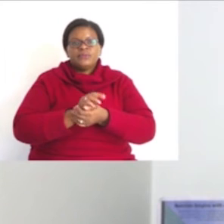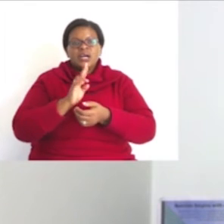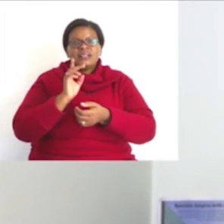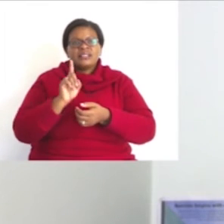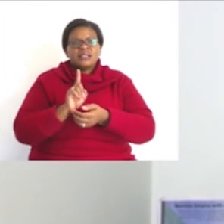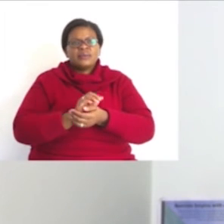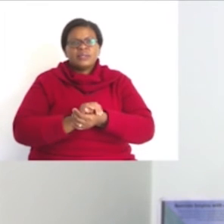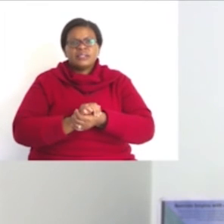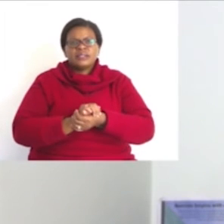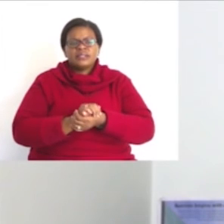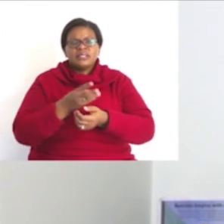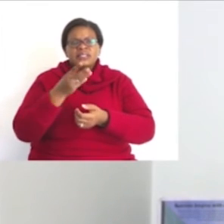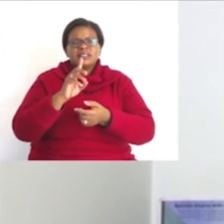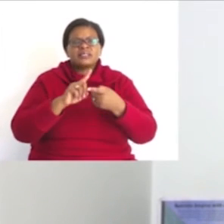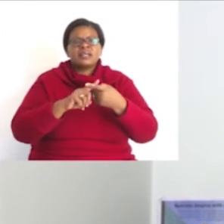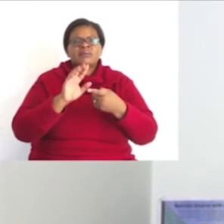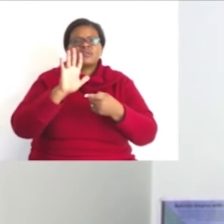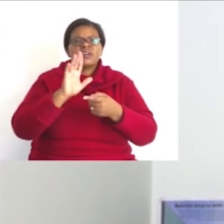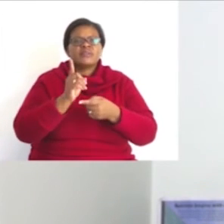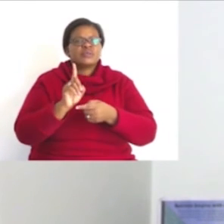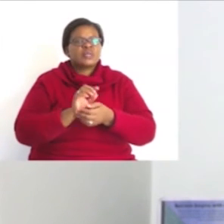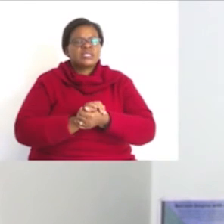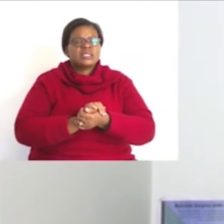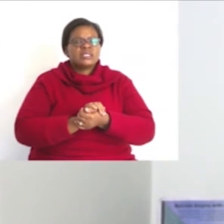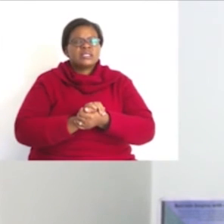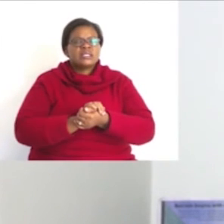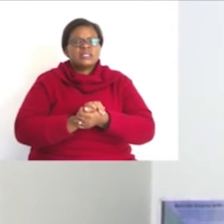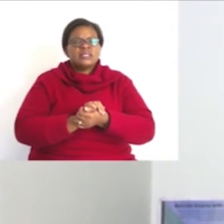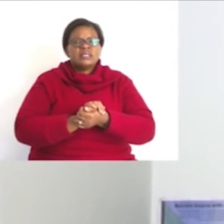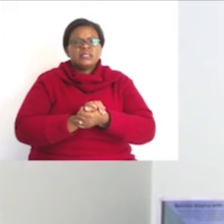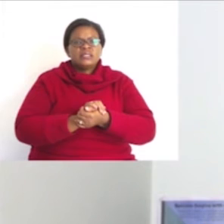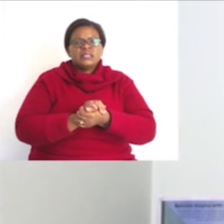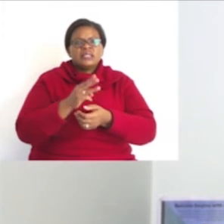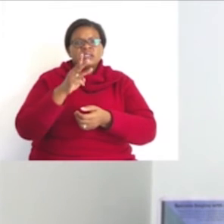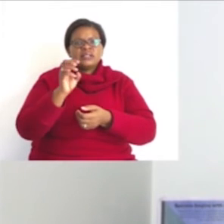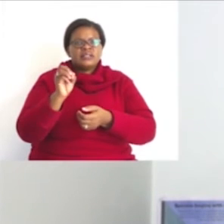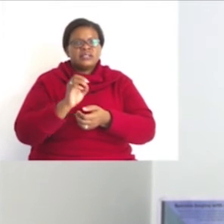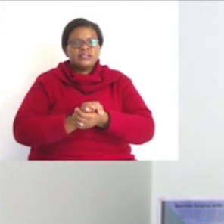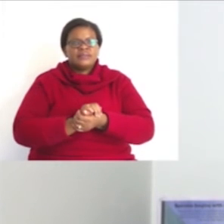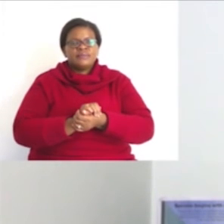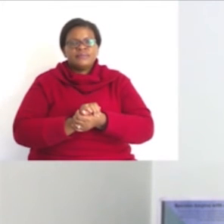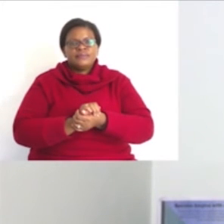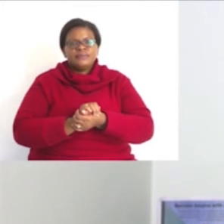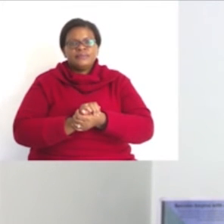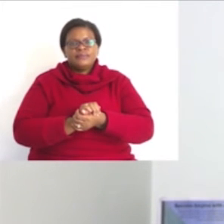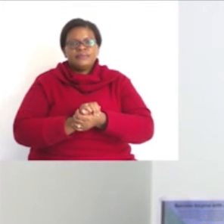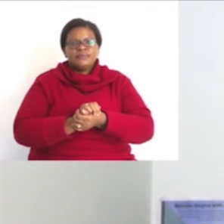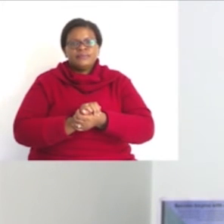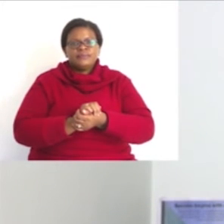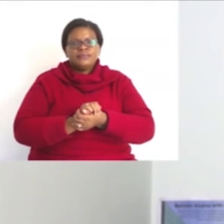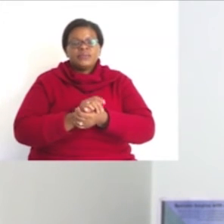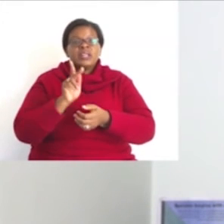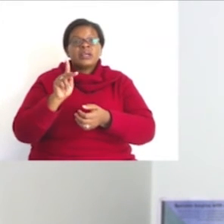answer? 6 times 5. Chanel, what do we get? 30. So,